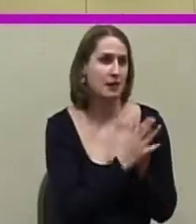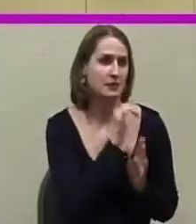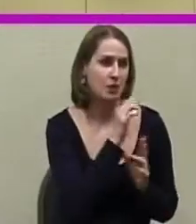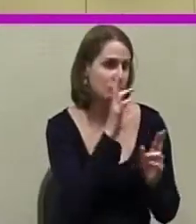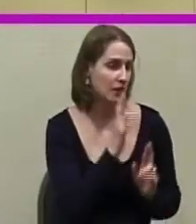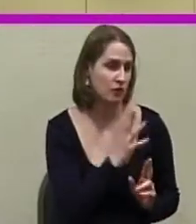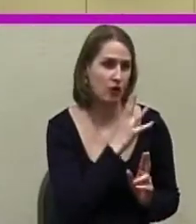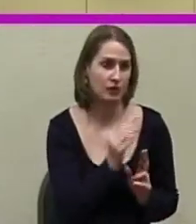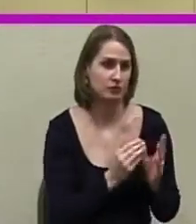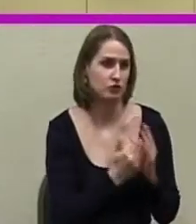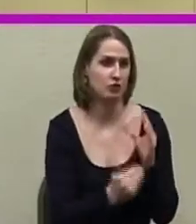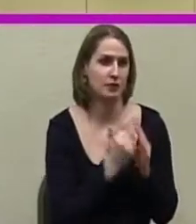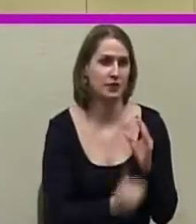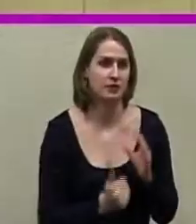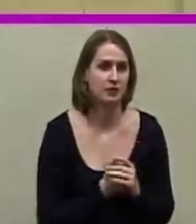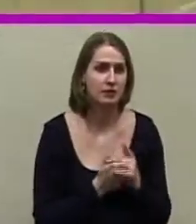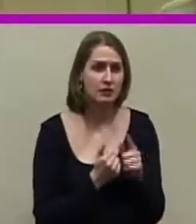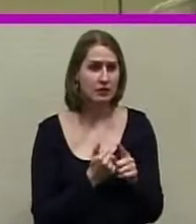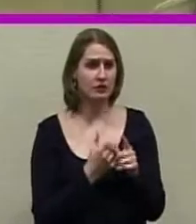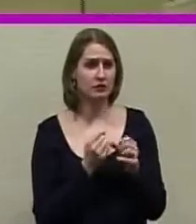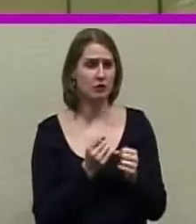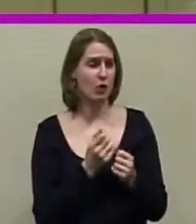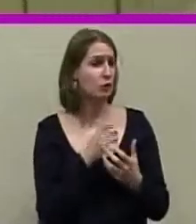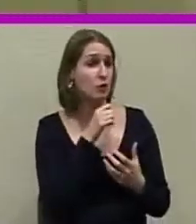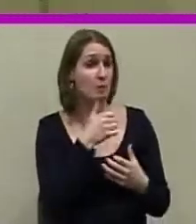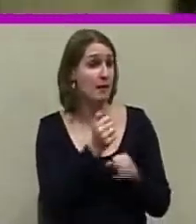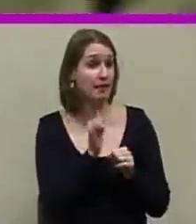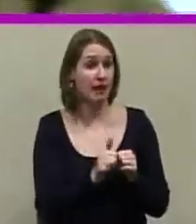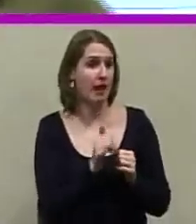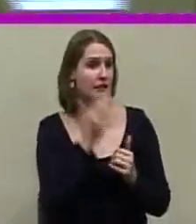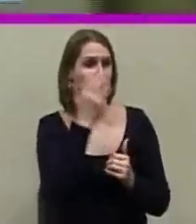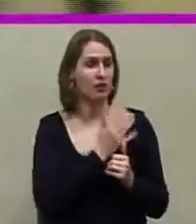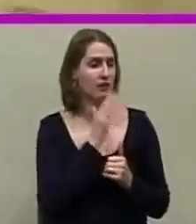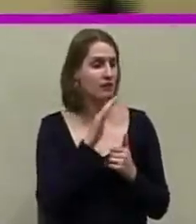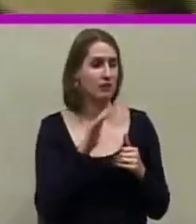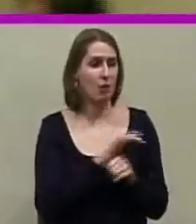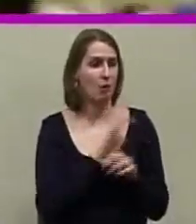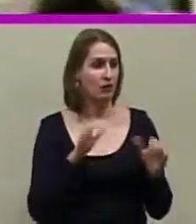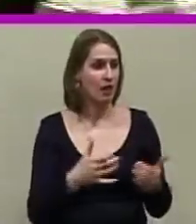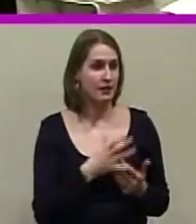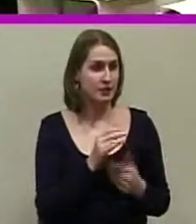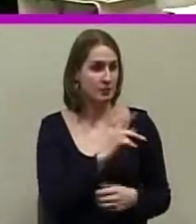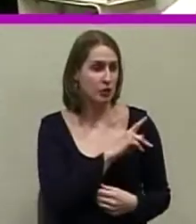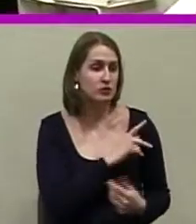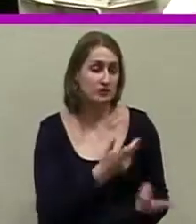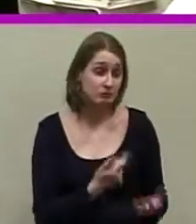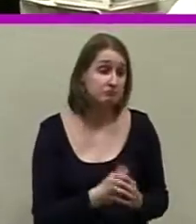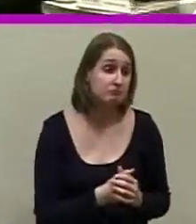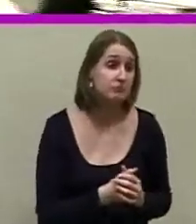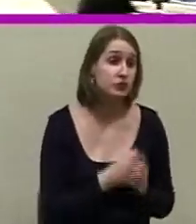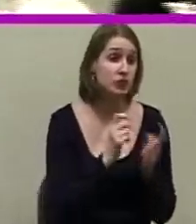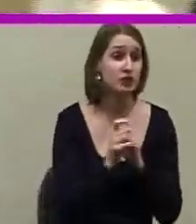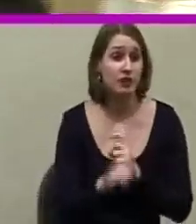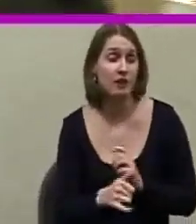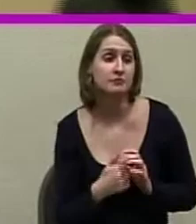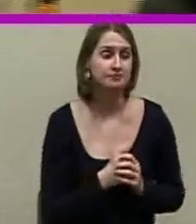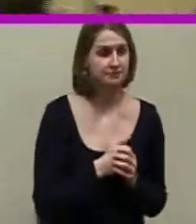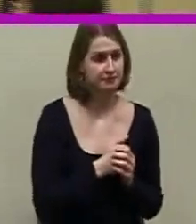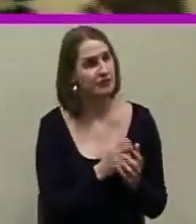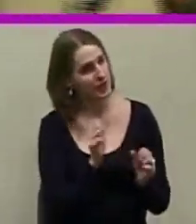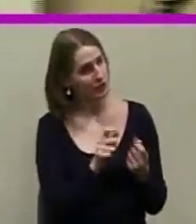disruptive. Switch in, no longer make So that that changes public the function. forum. Okay. Personal, individual forum. Okay. That could